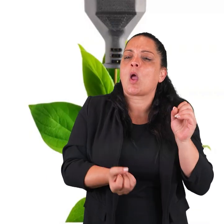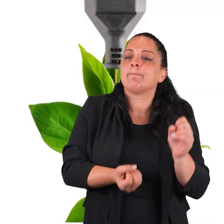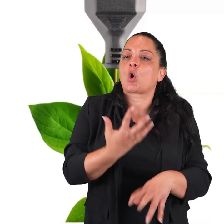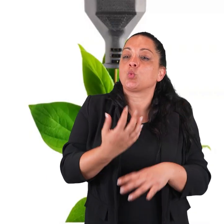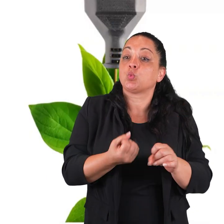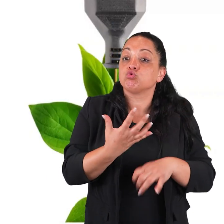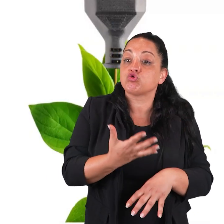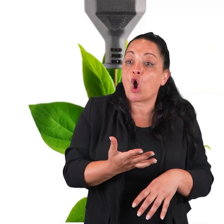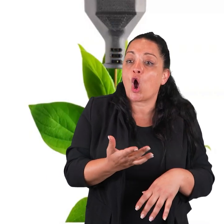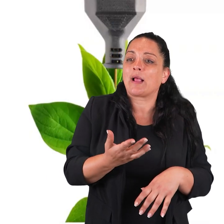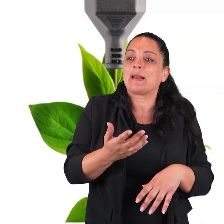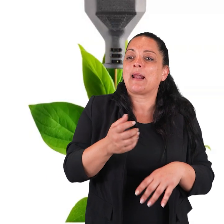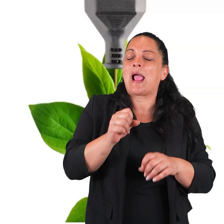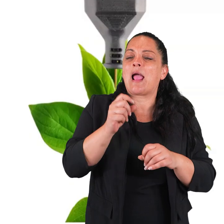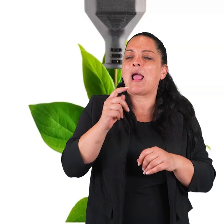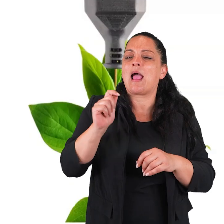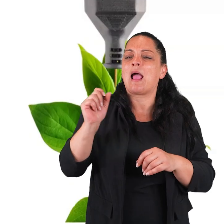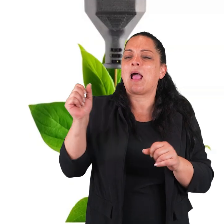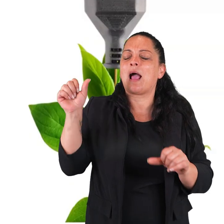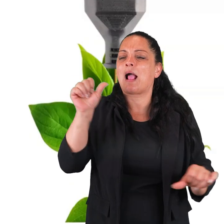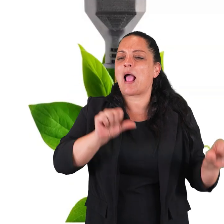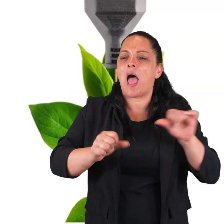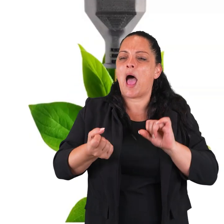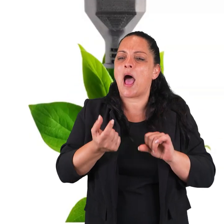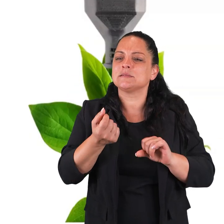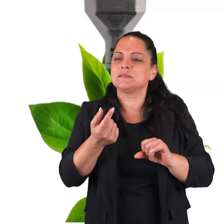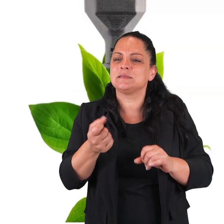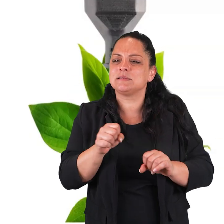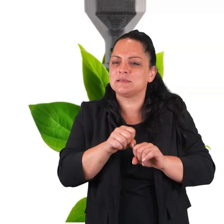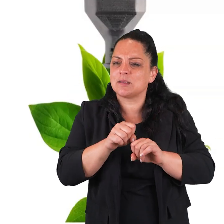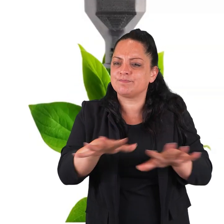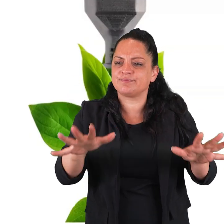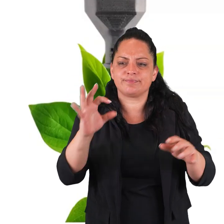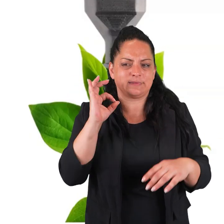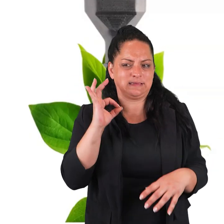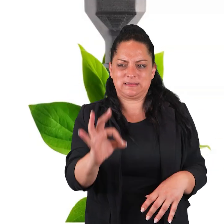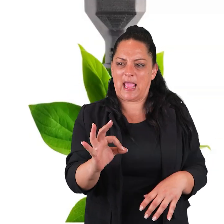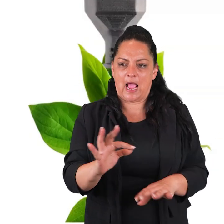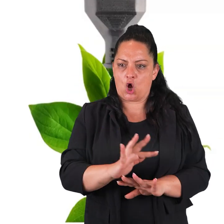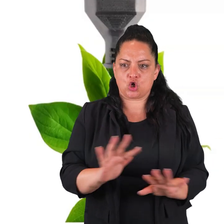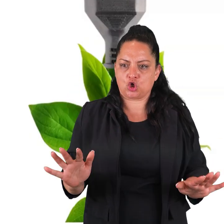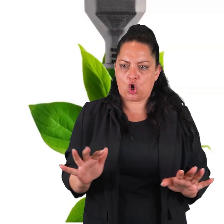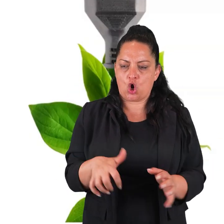or even no gas emission. So